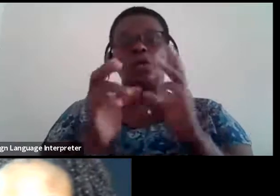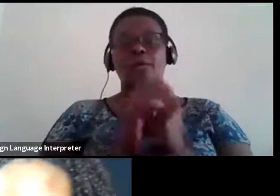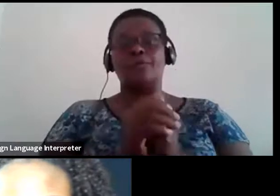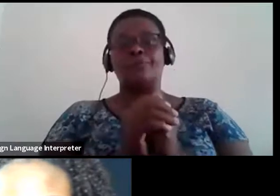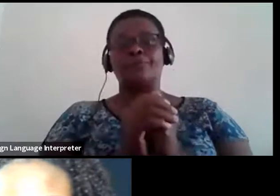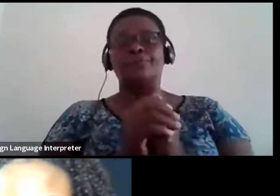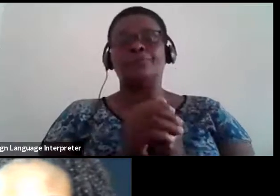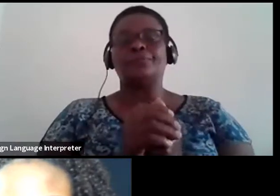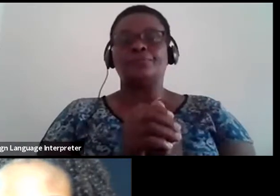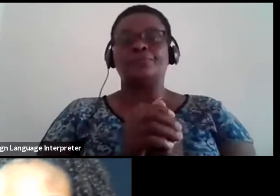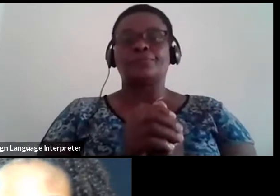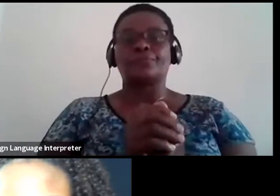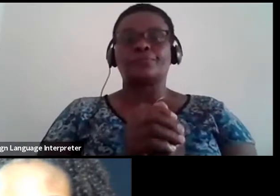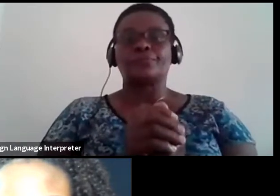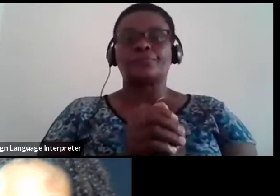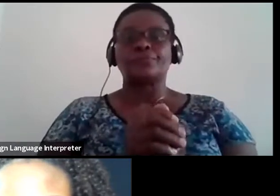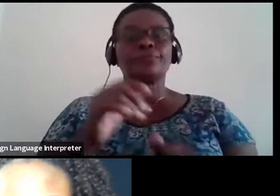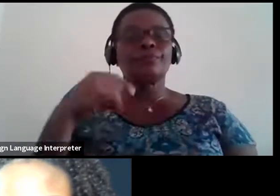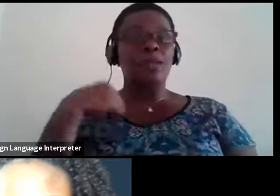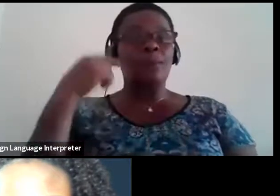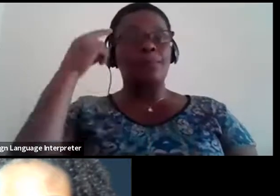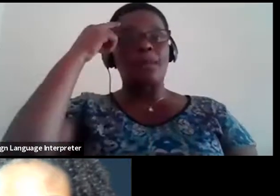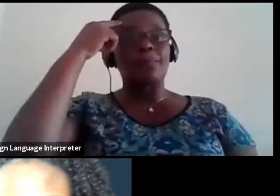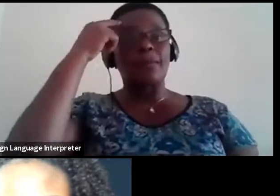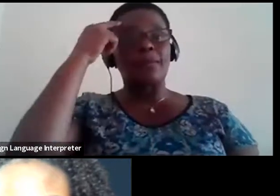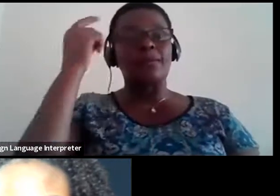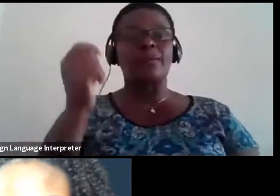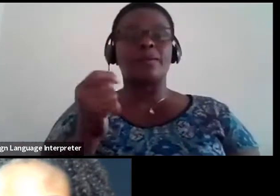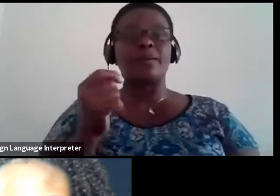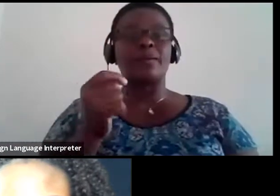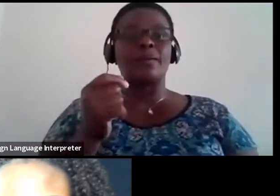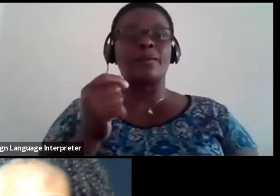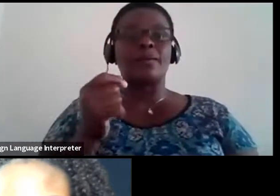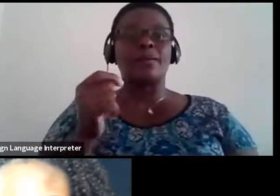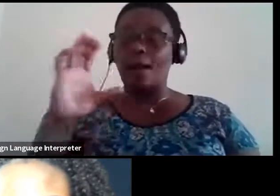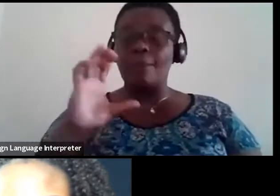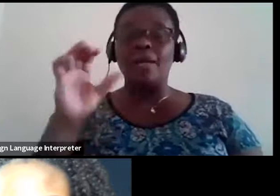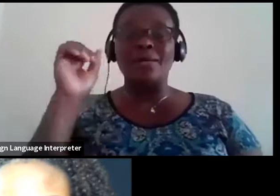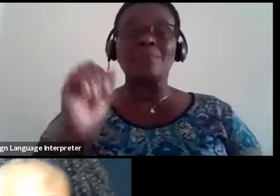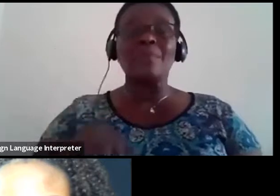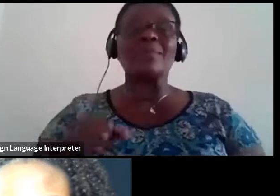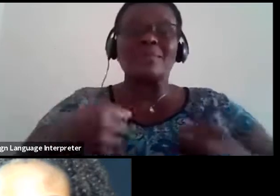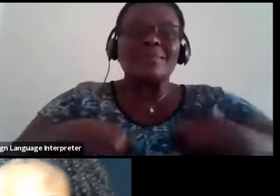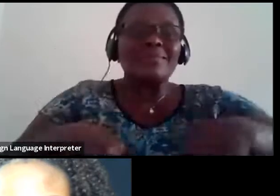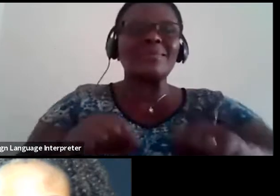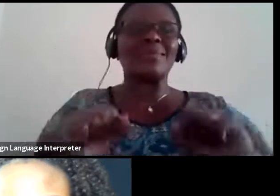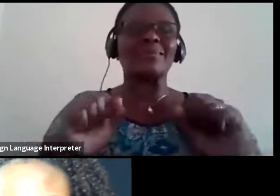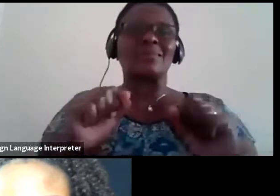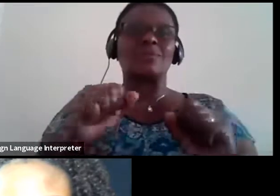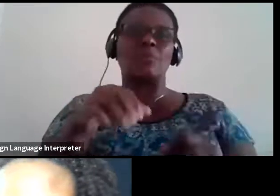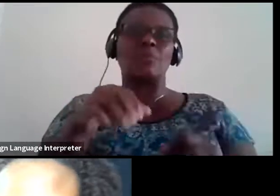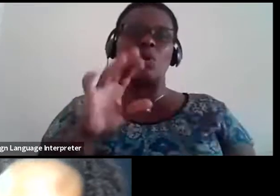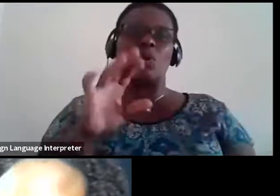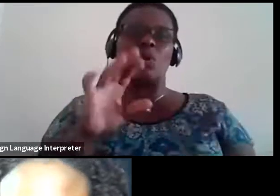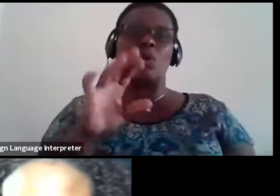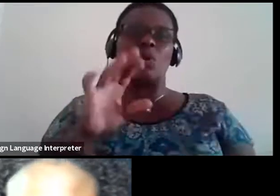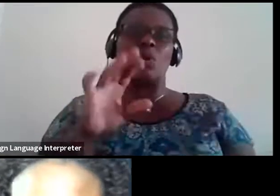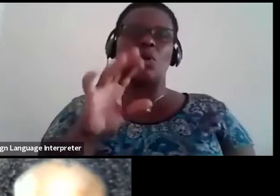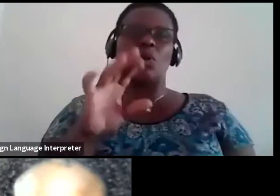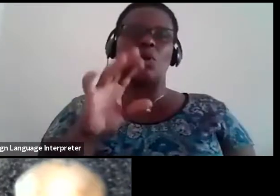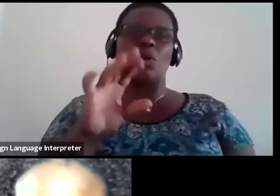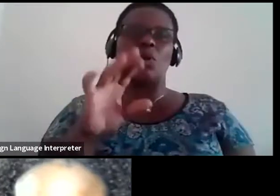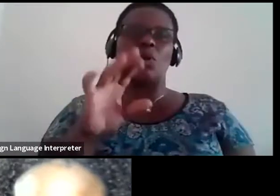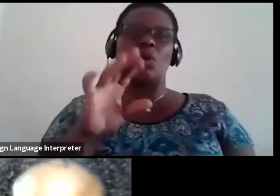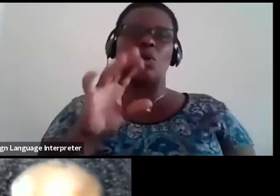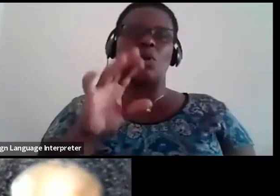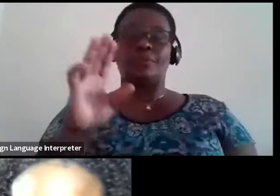So I think tech companies need to be more proactive as opposed to the users first